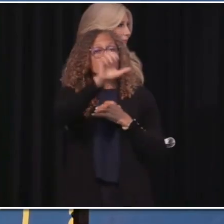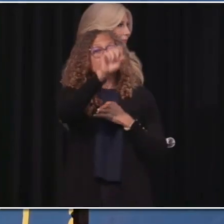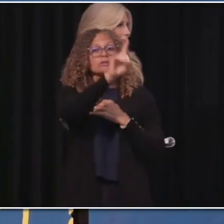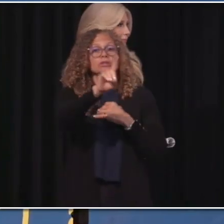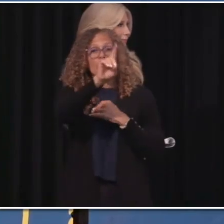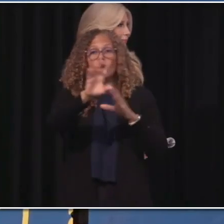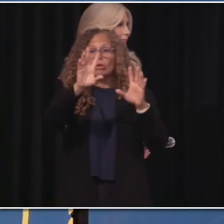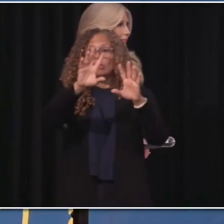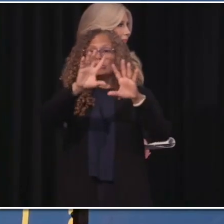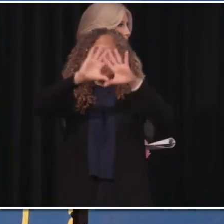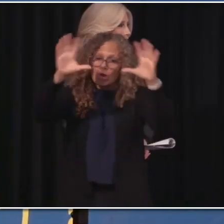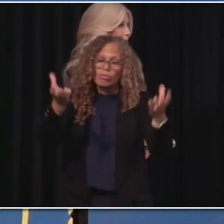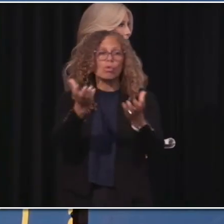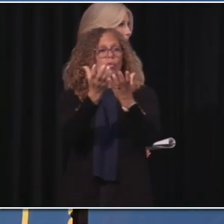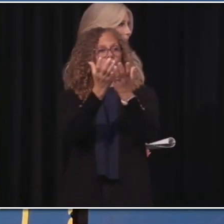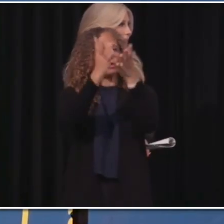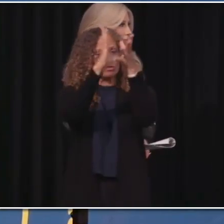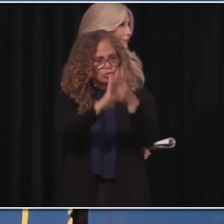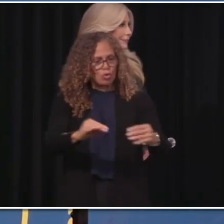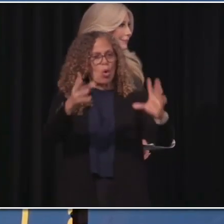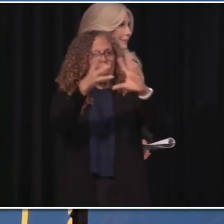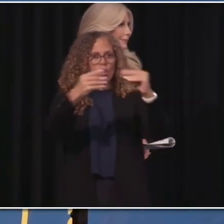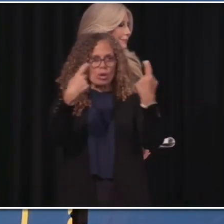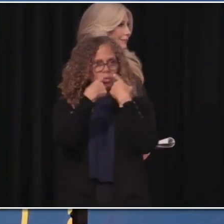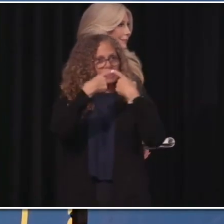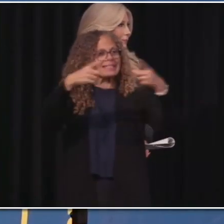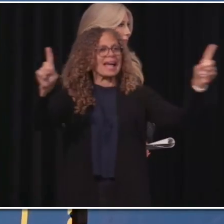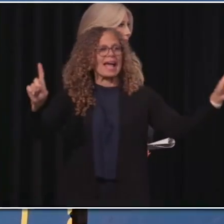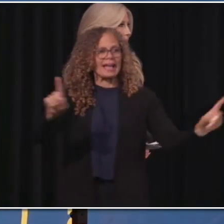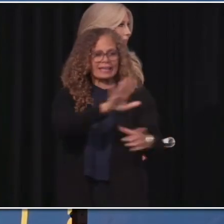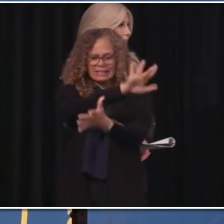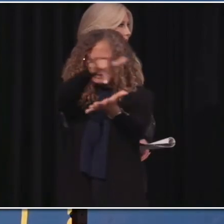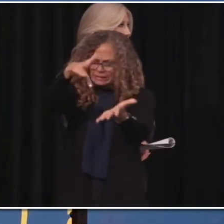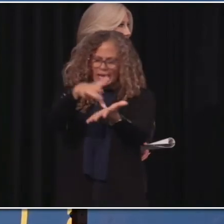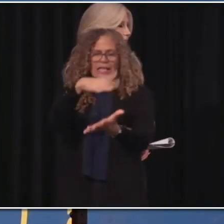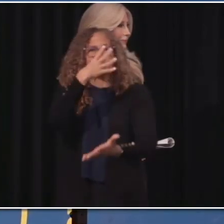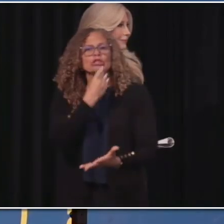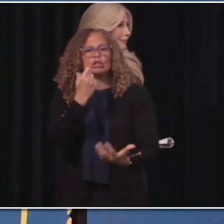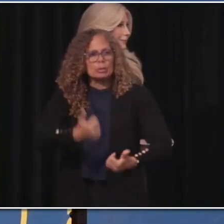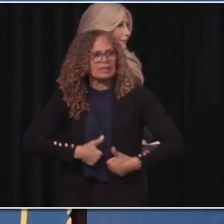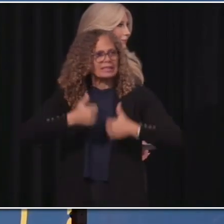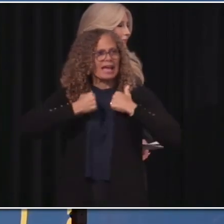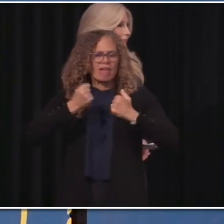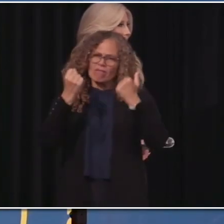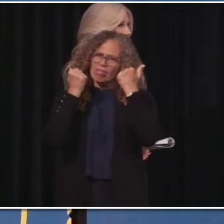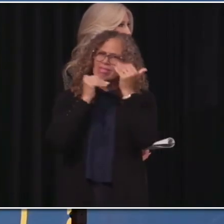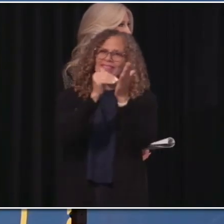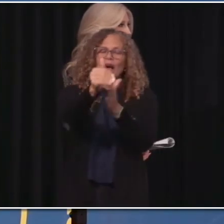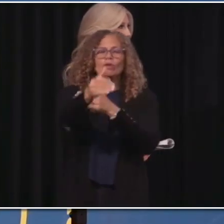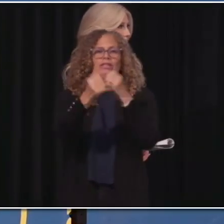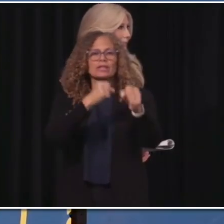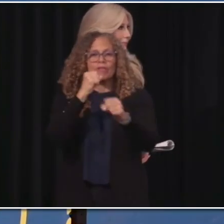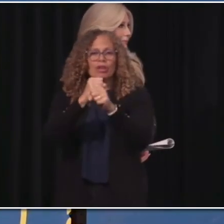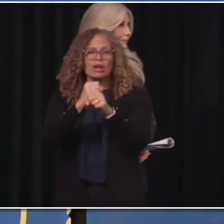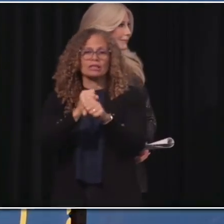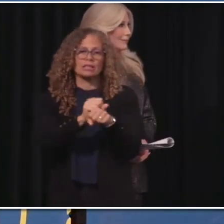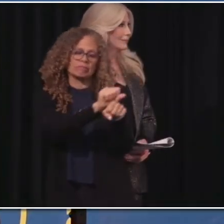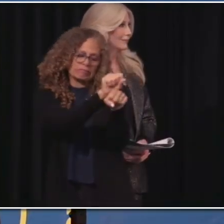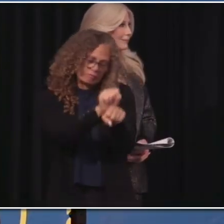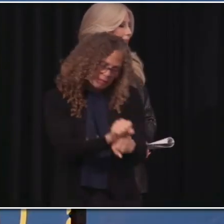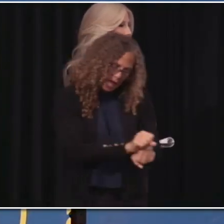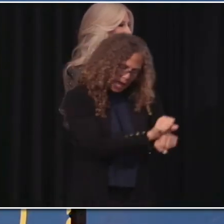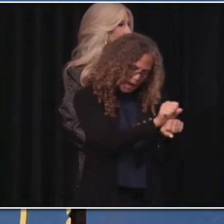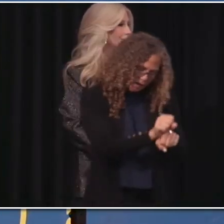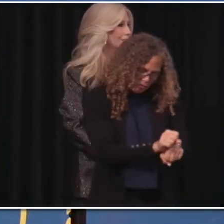the world retell a story that's been at the center of Jewish life for thousands of years, the journey from slavery to